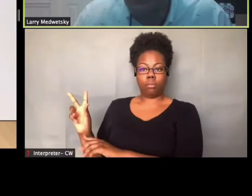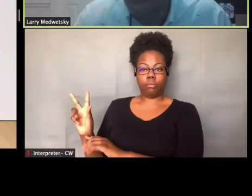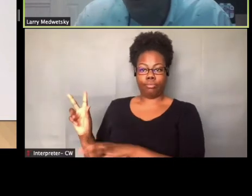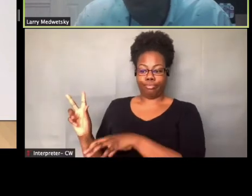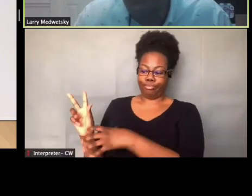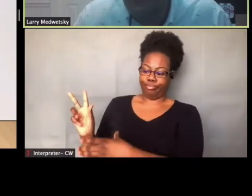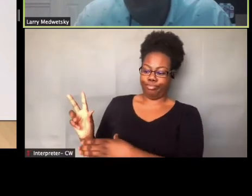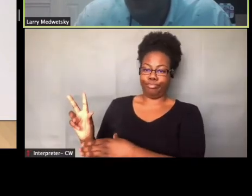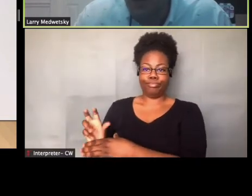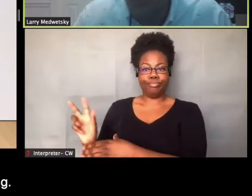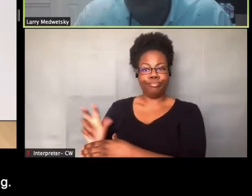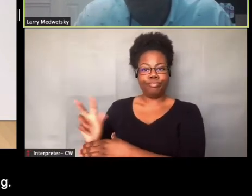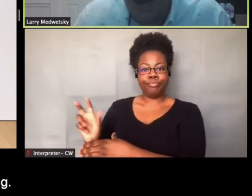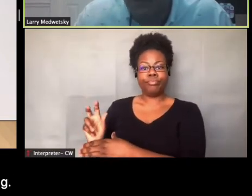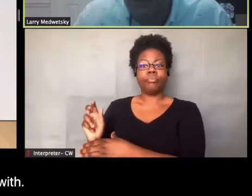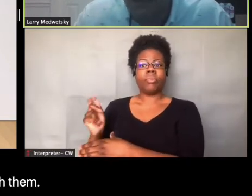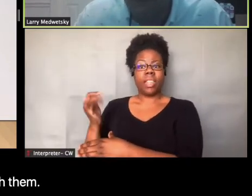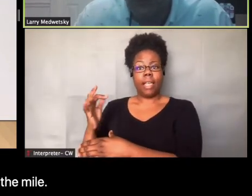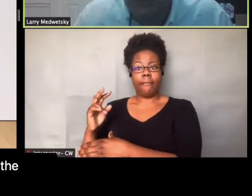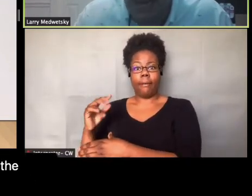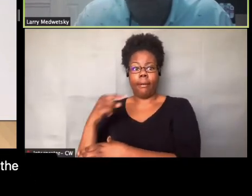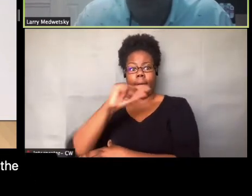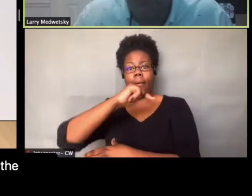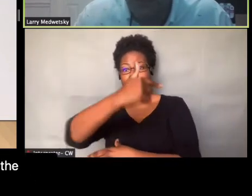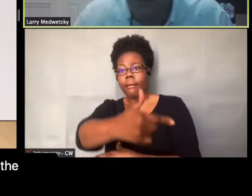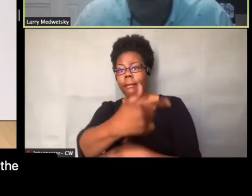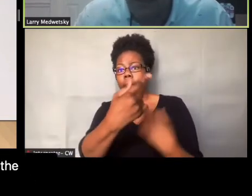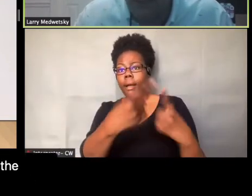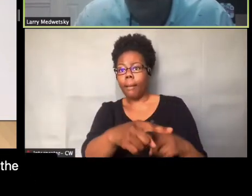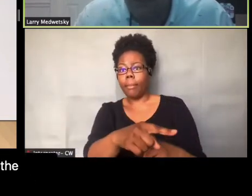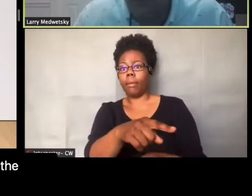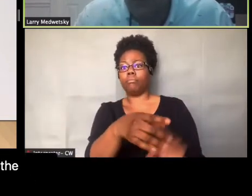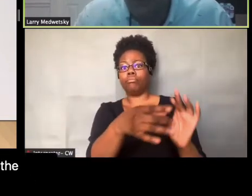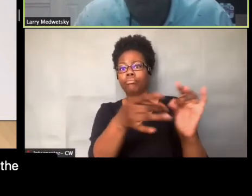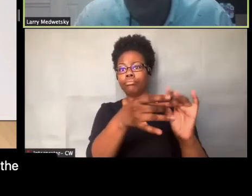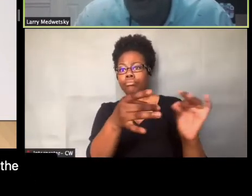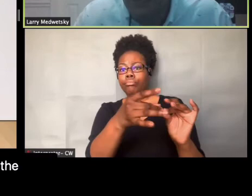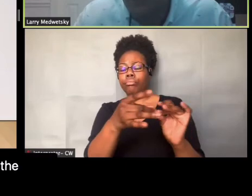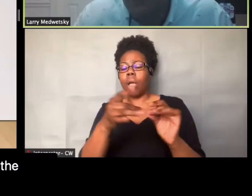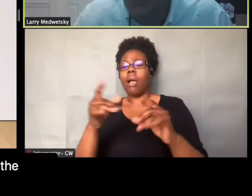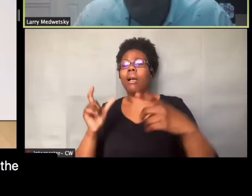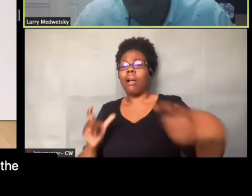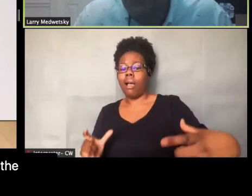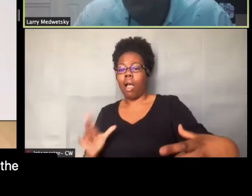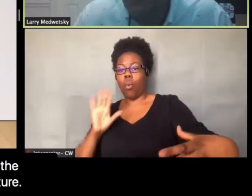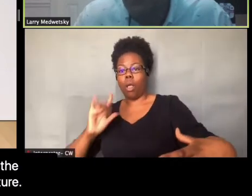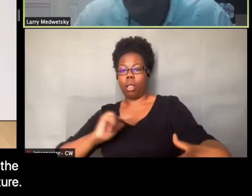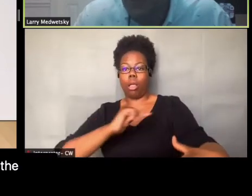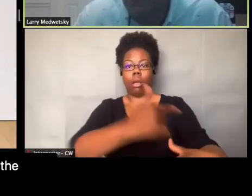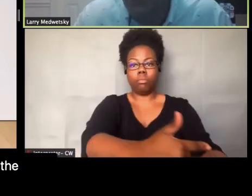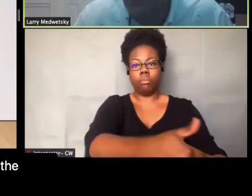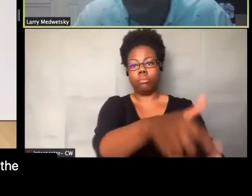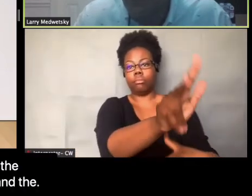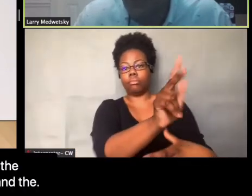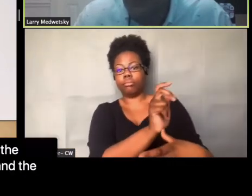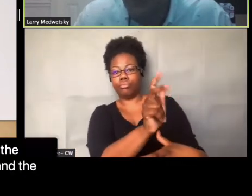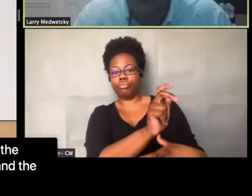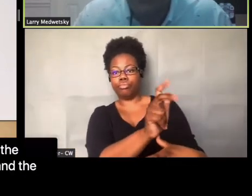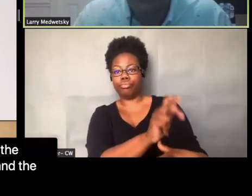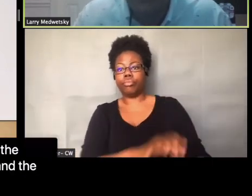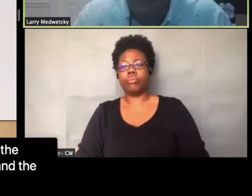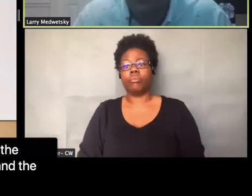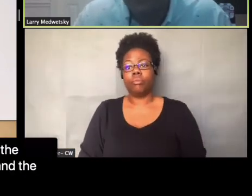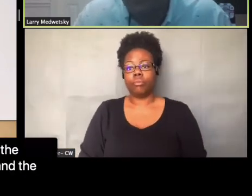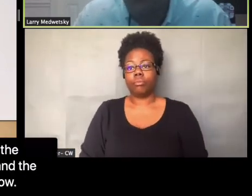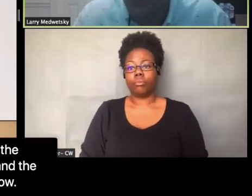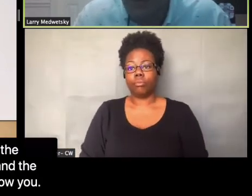they're showing an older thing with the MyLink, for example, which they had near field, and the person was able to hearing